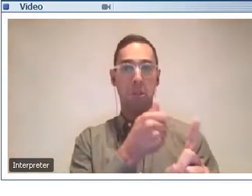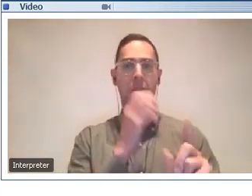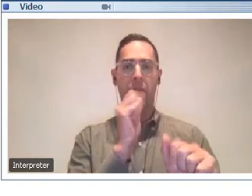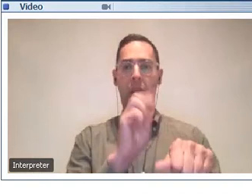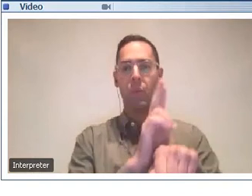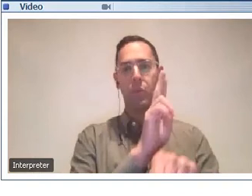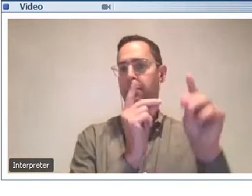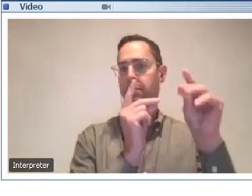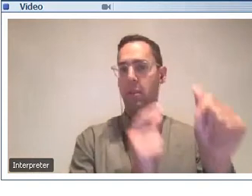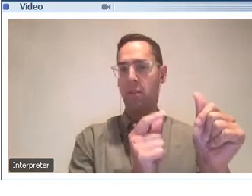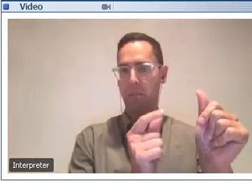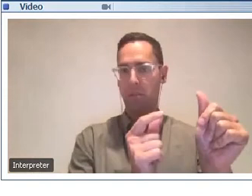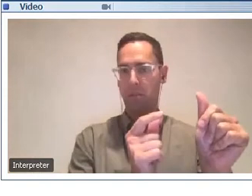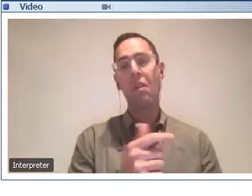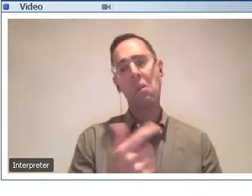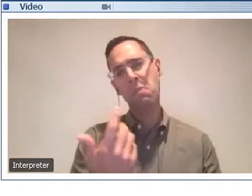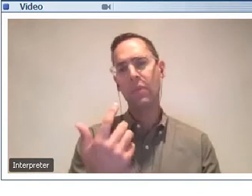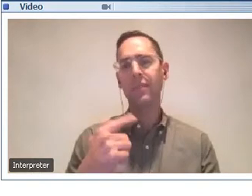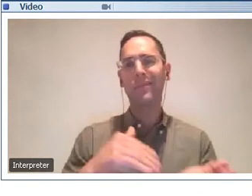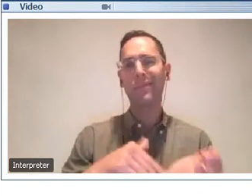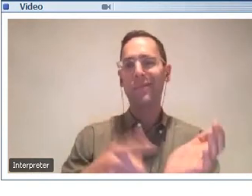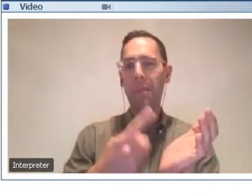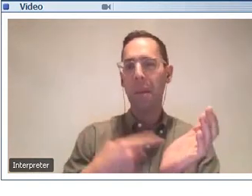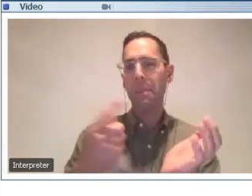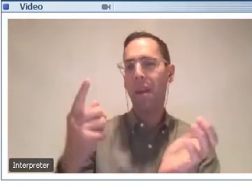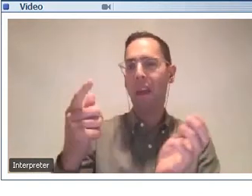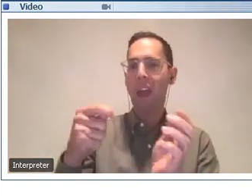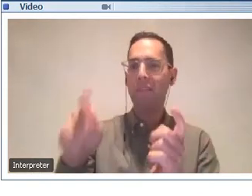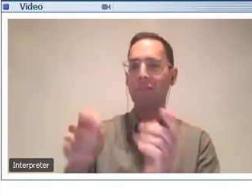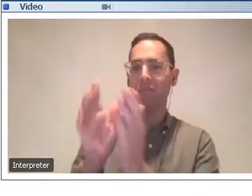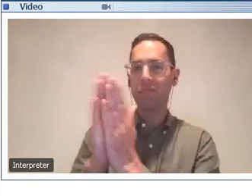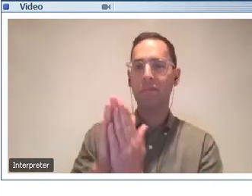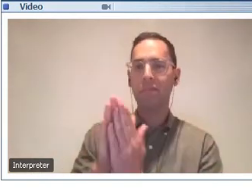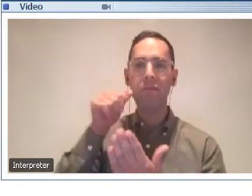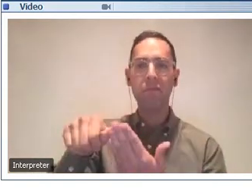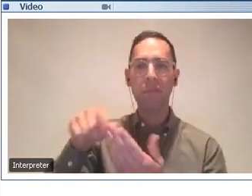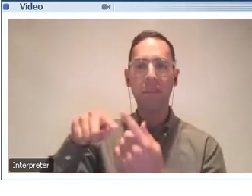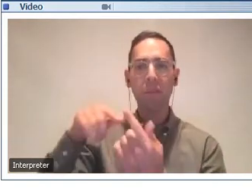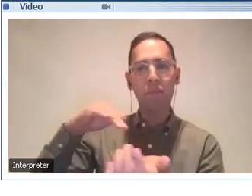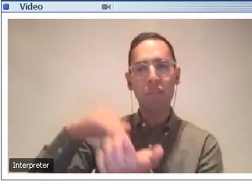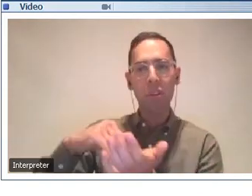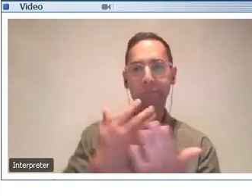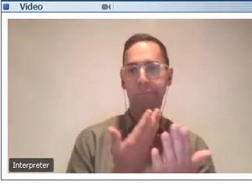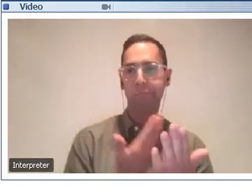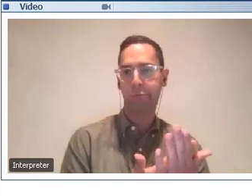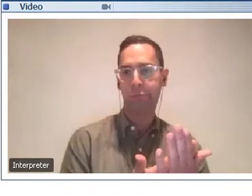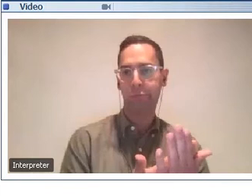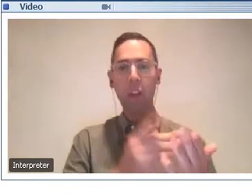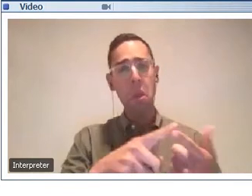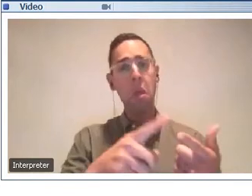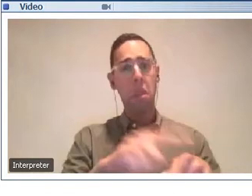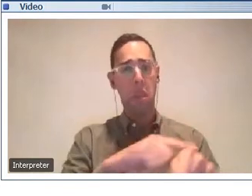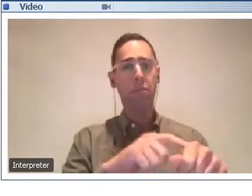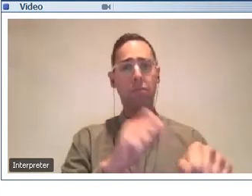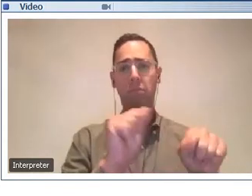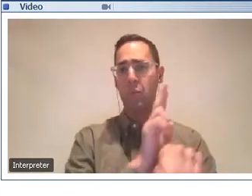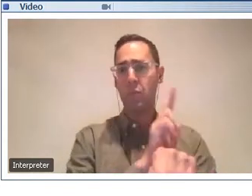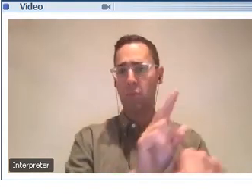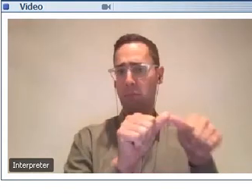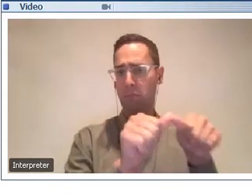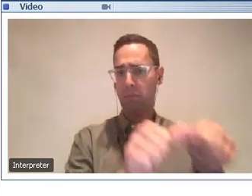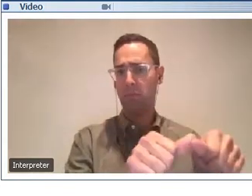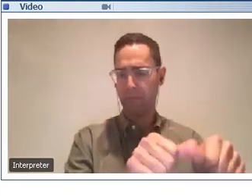is that this kind of leave is there for you if you need it. Paid family and medical leave is also generally measured in